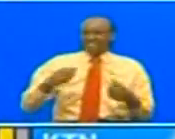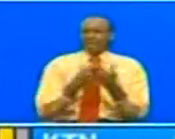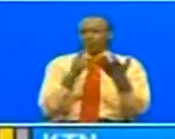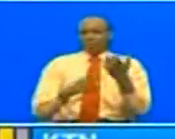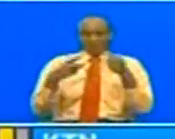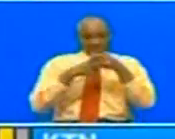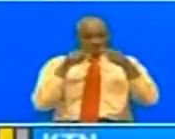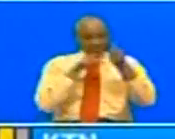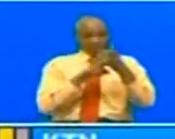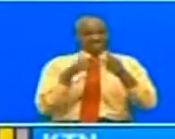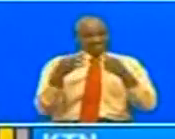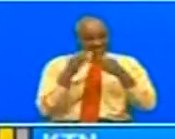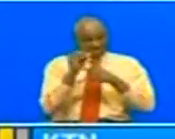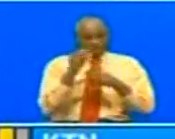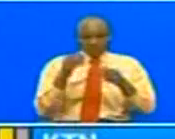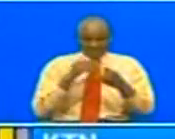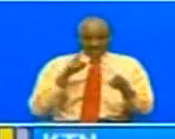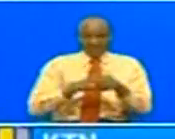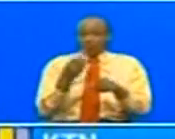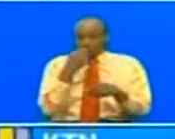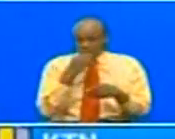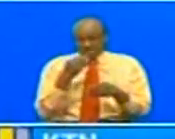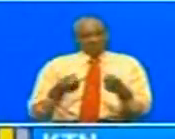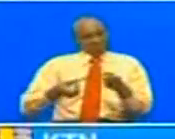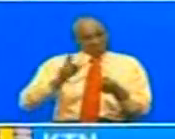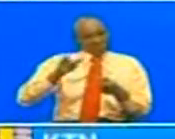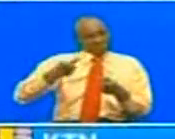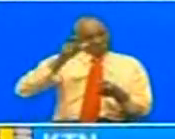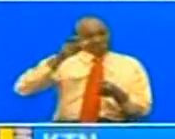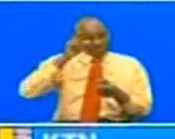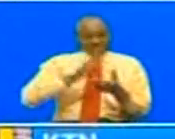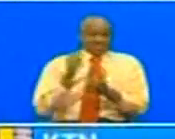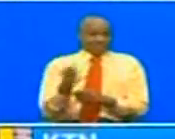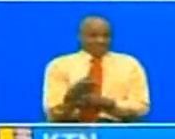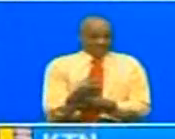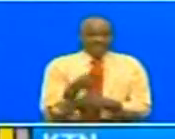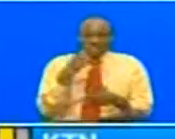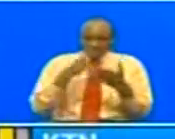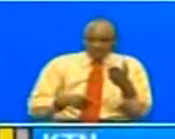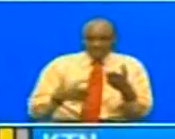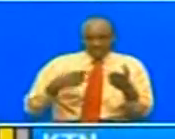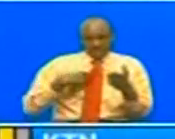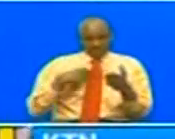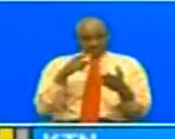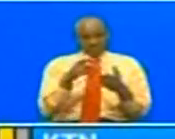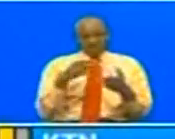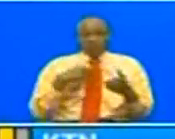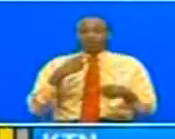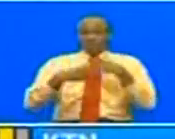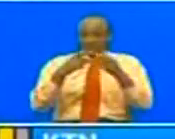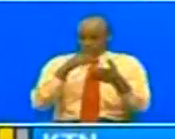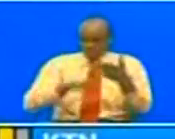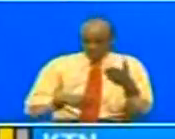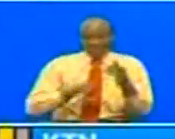to 7.08% as food prices during the month spiked. The MPC linked the rising inflation to development